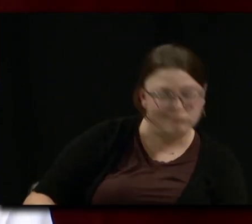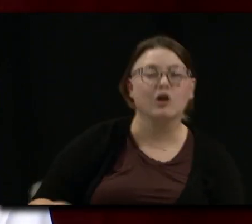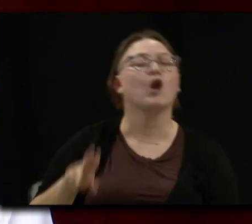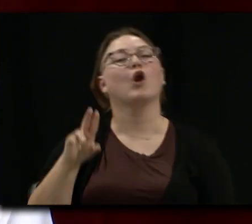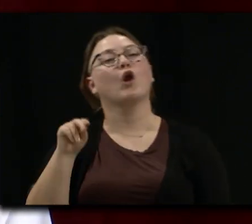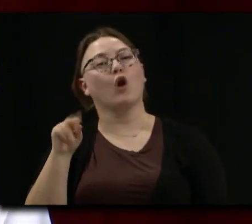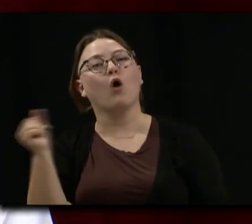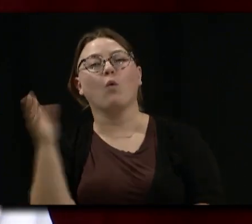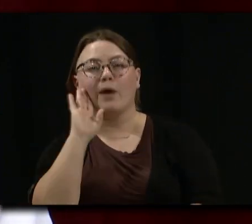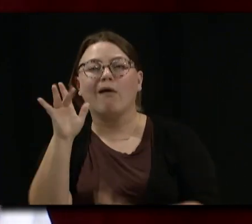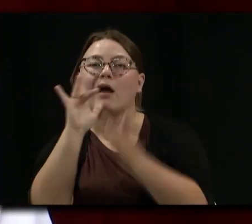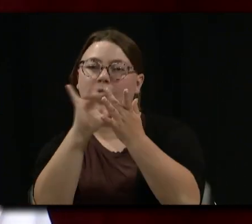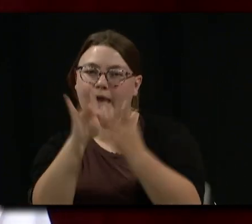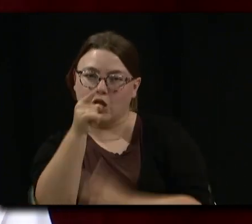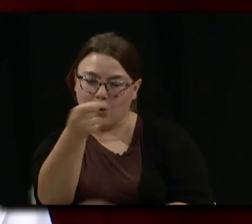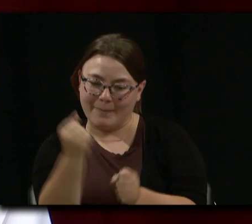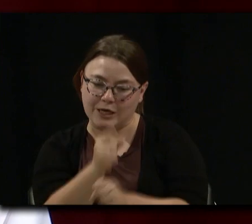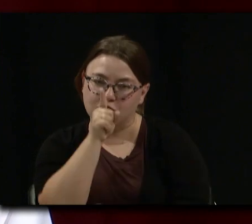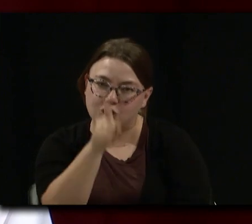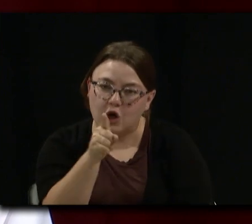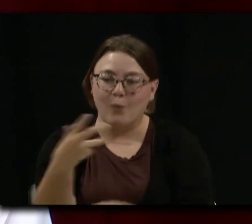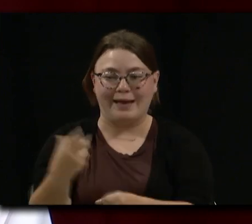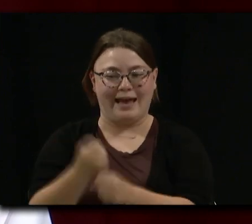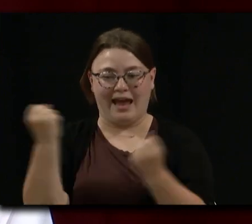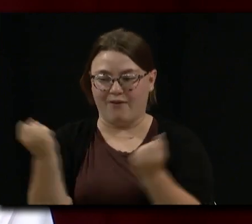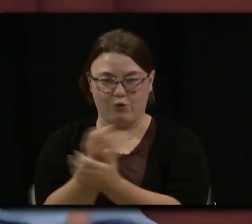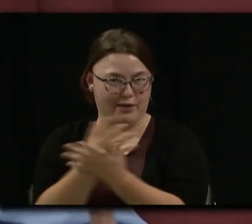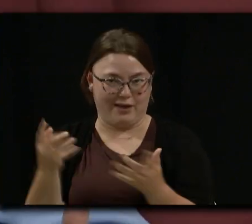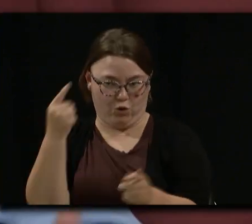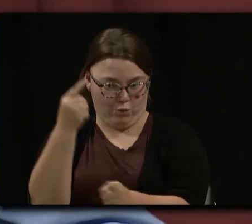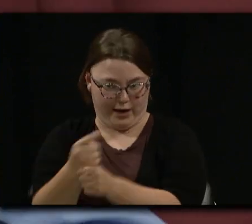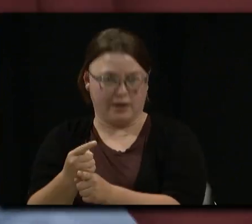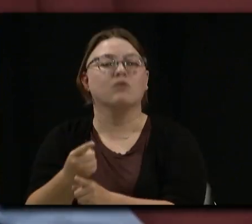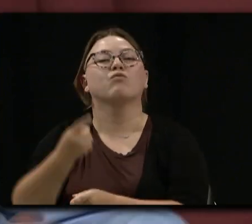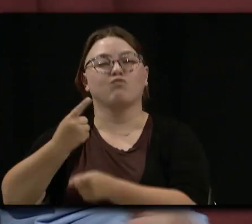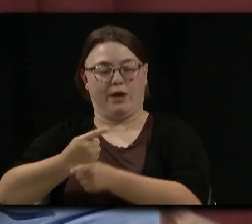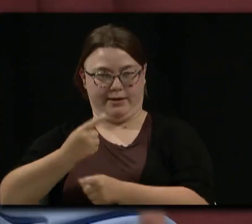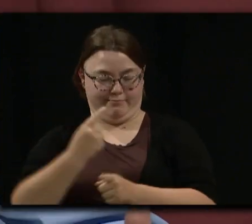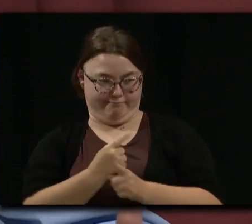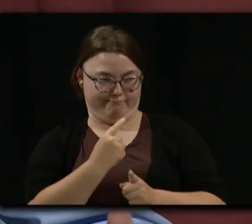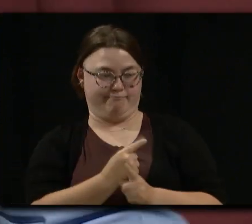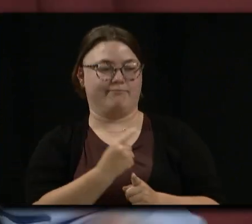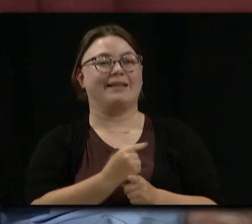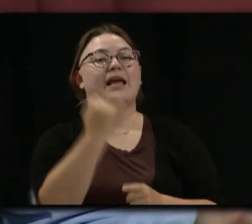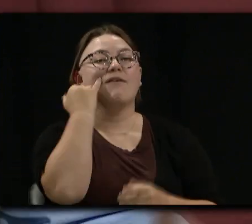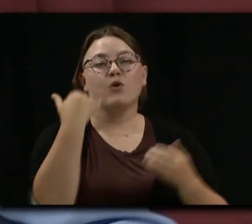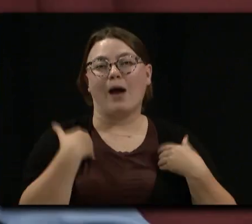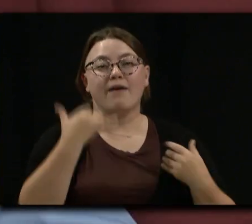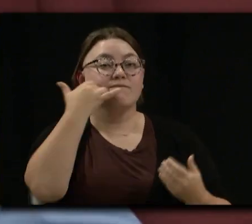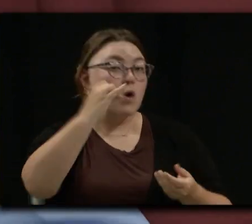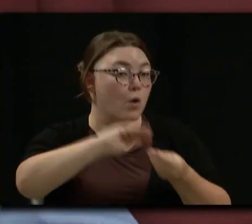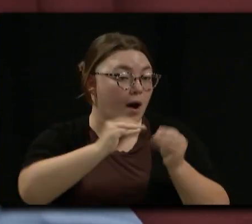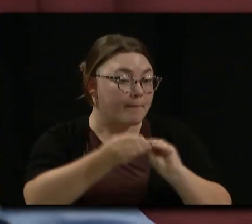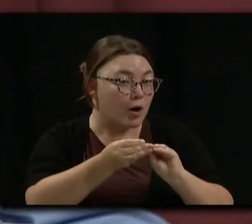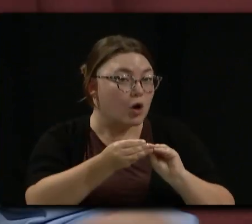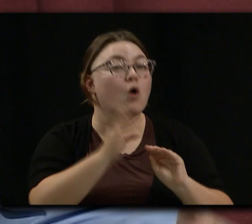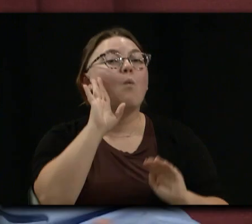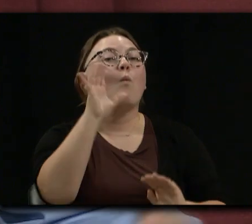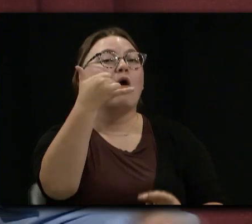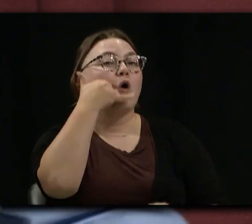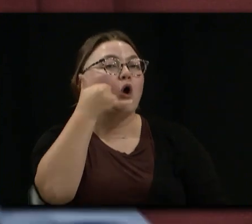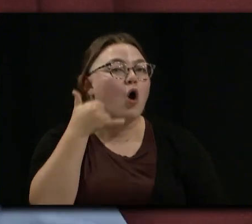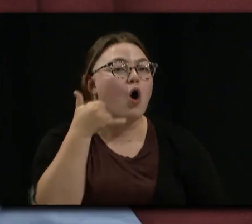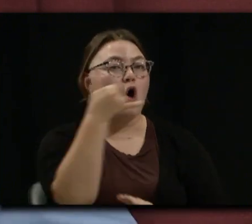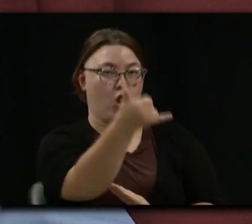have an opportunity to get that corrected. Absolutely. My staff not only will write you, if you do provide a number on that form, we actually call all these